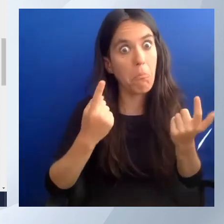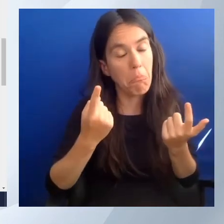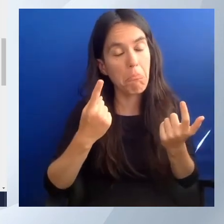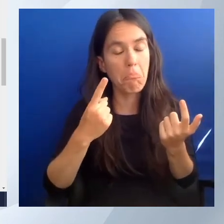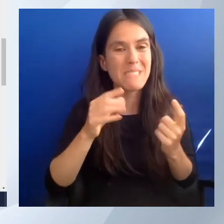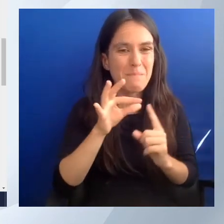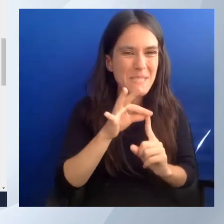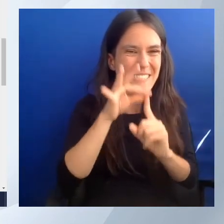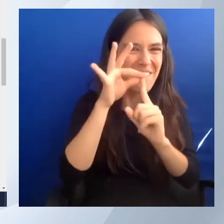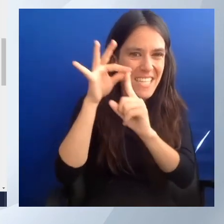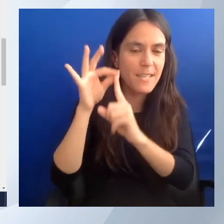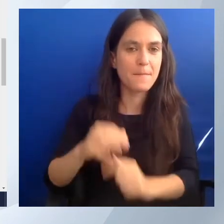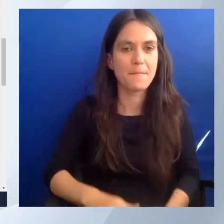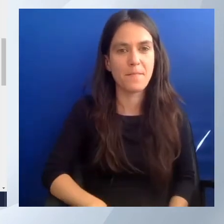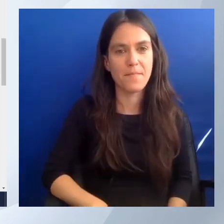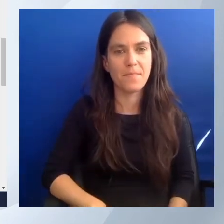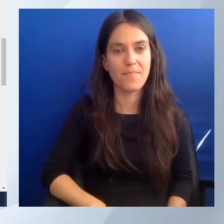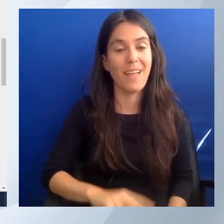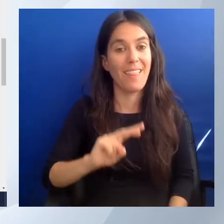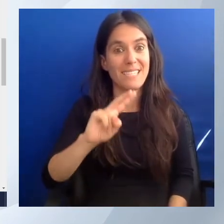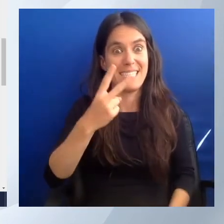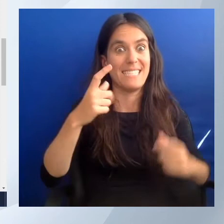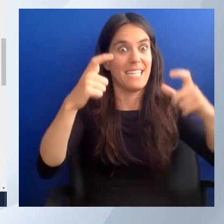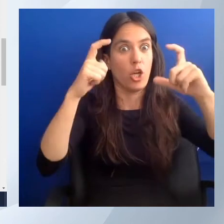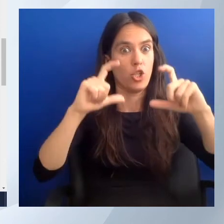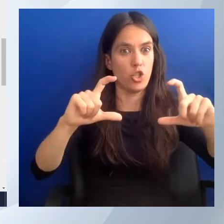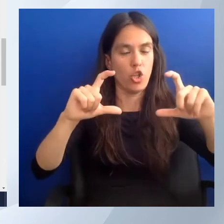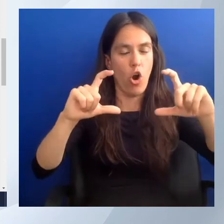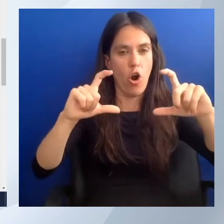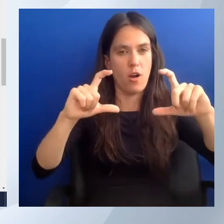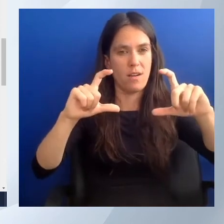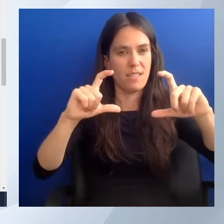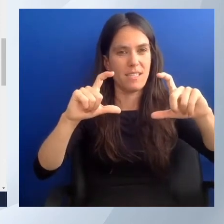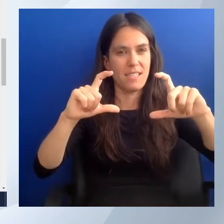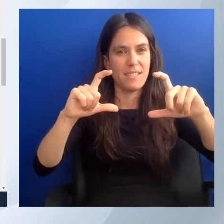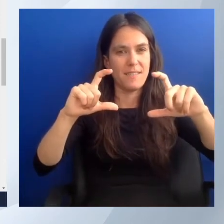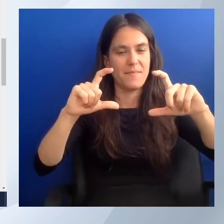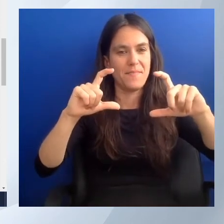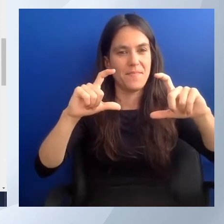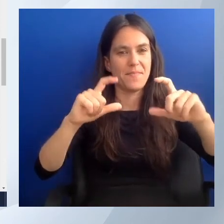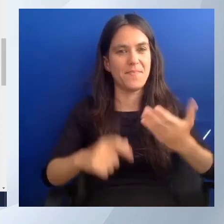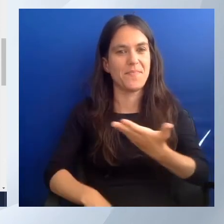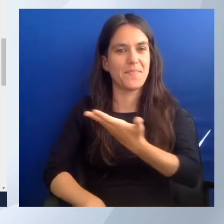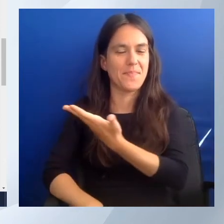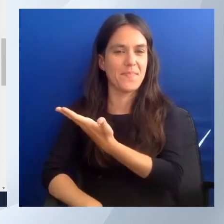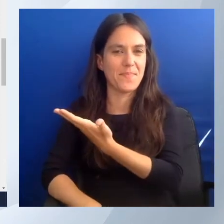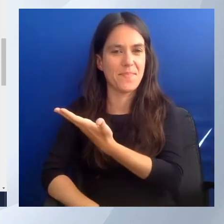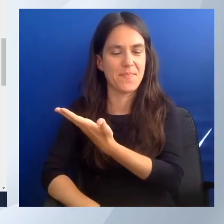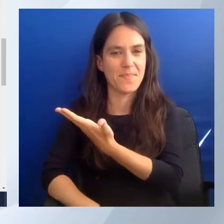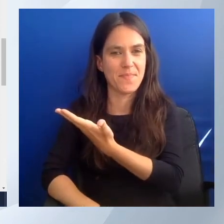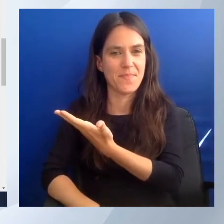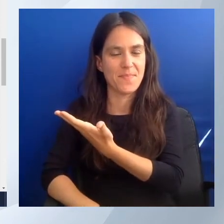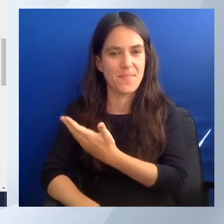When I look at the second chart in this screen, you can see that there's also a difference here in